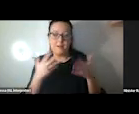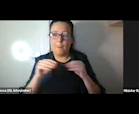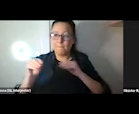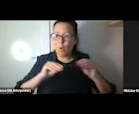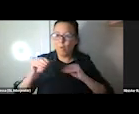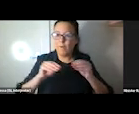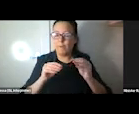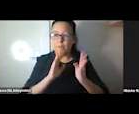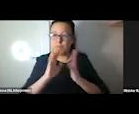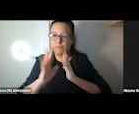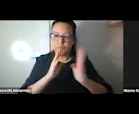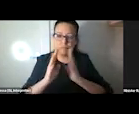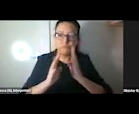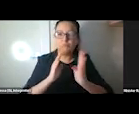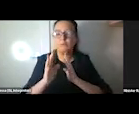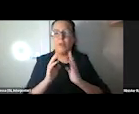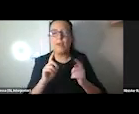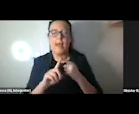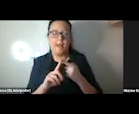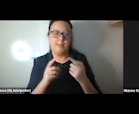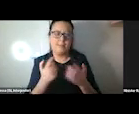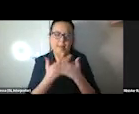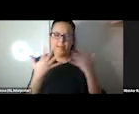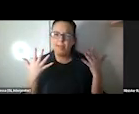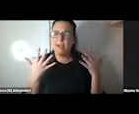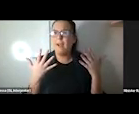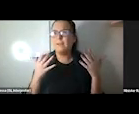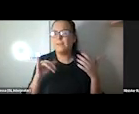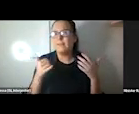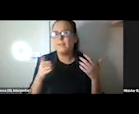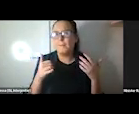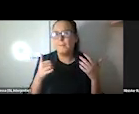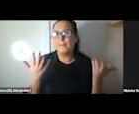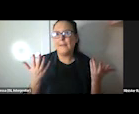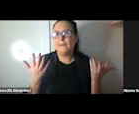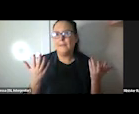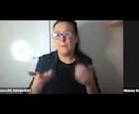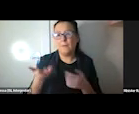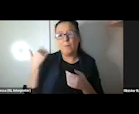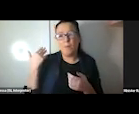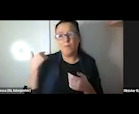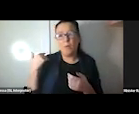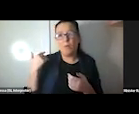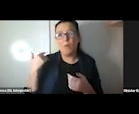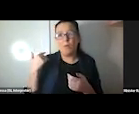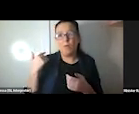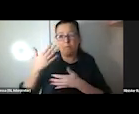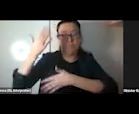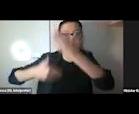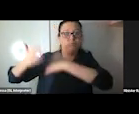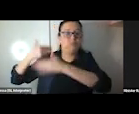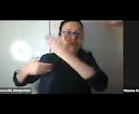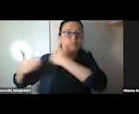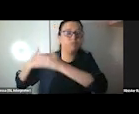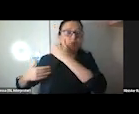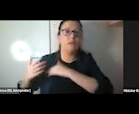has taken a lot from the sense of place that one might otherwise have had a couple of centuries ago in